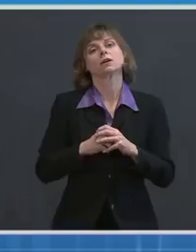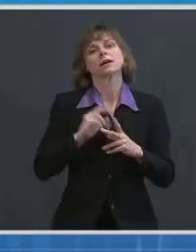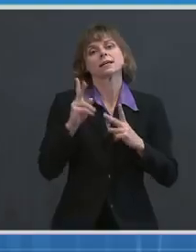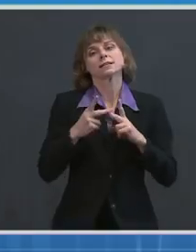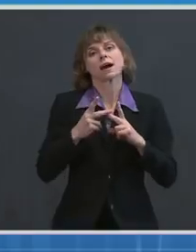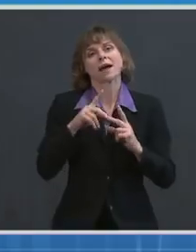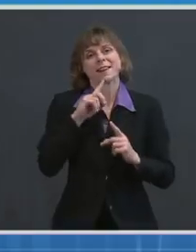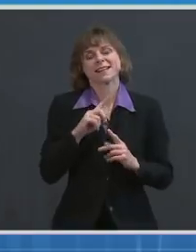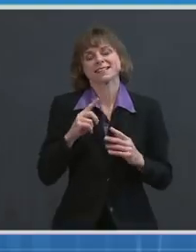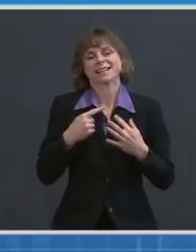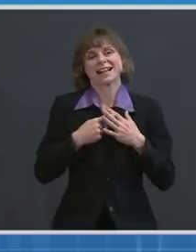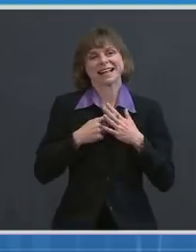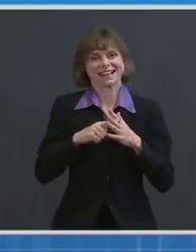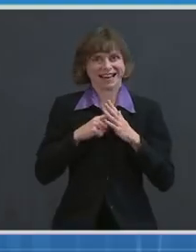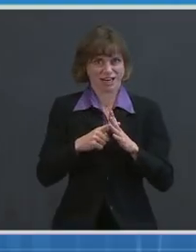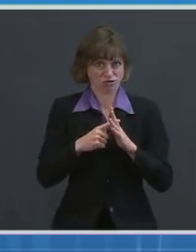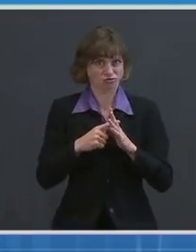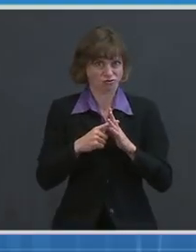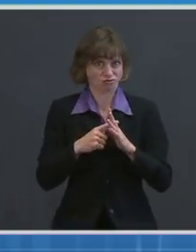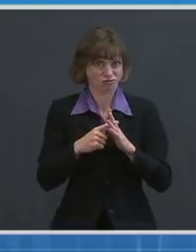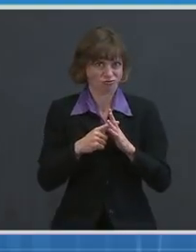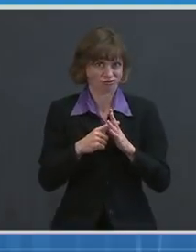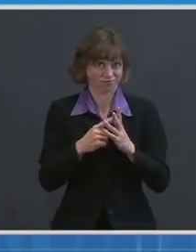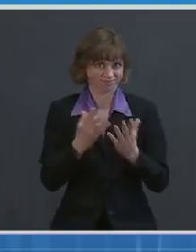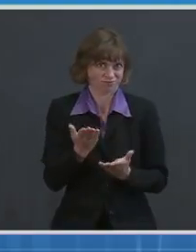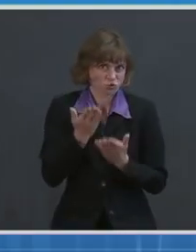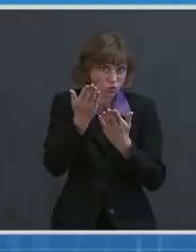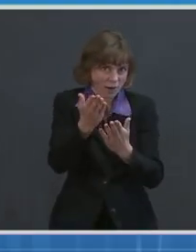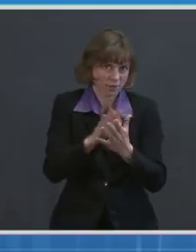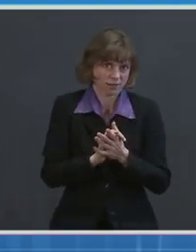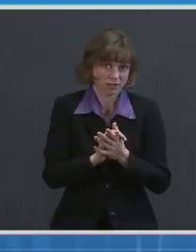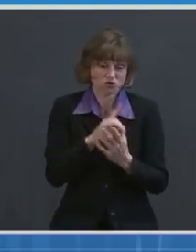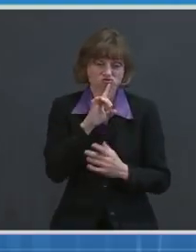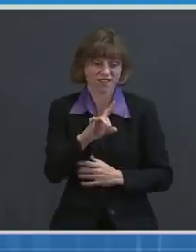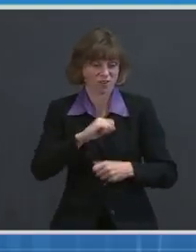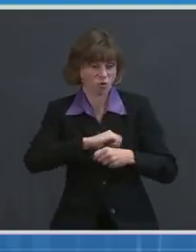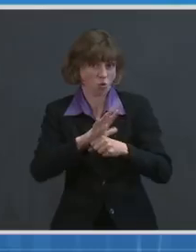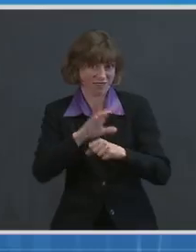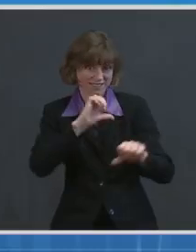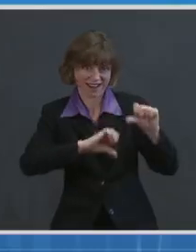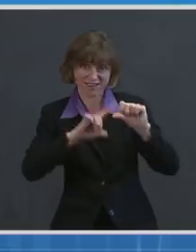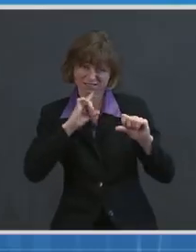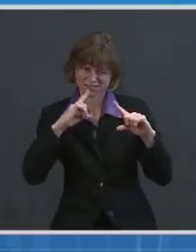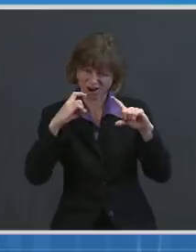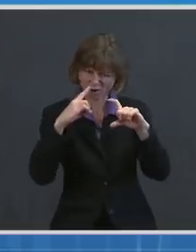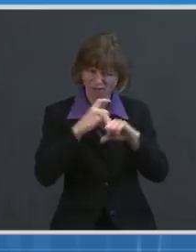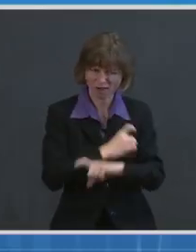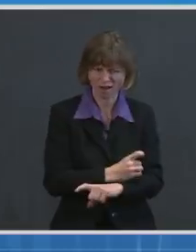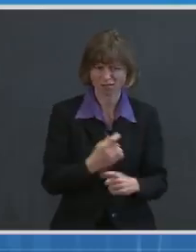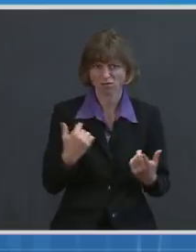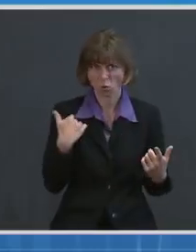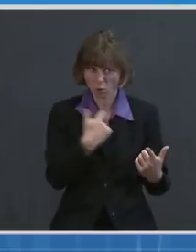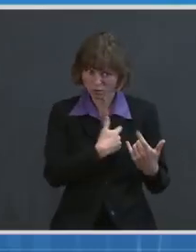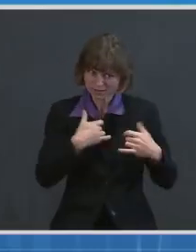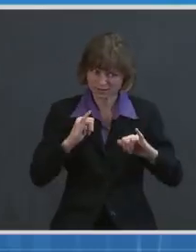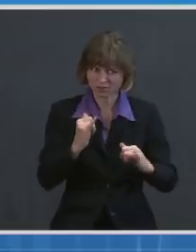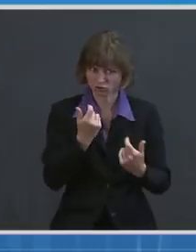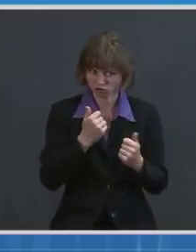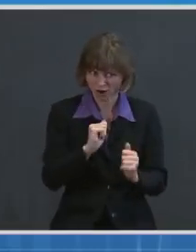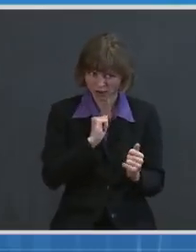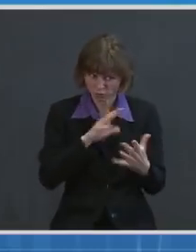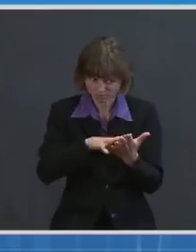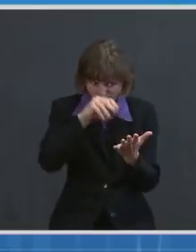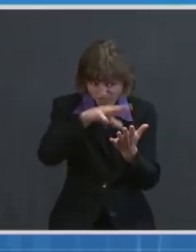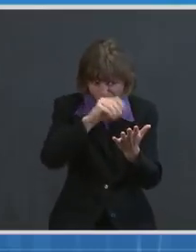initial guidance. The science of COVID-19 is complex, and our understanding of the virus continues to rapidly